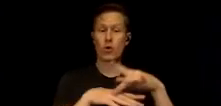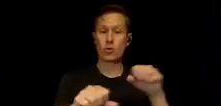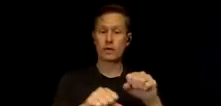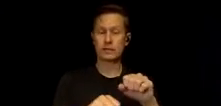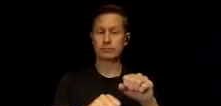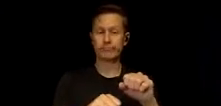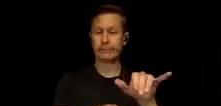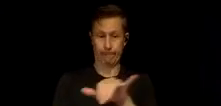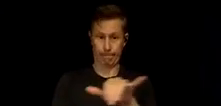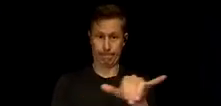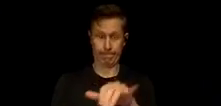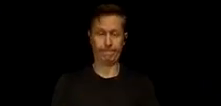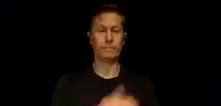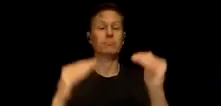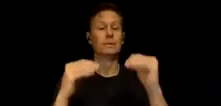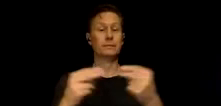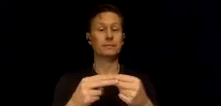Next slide, please.